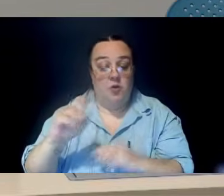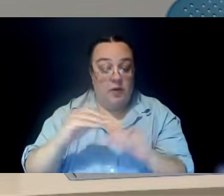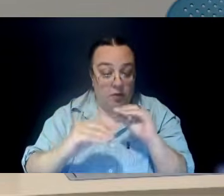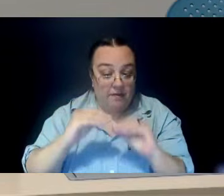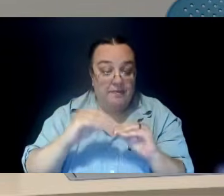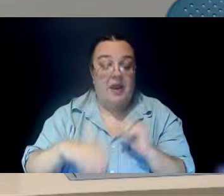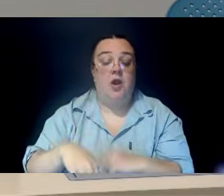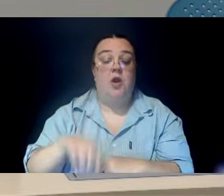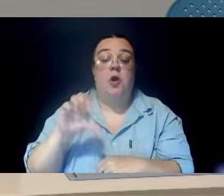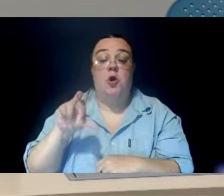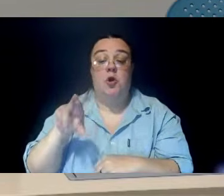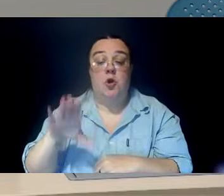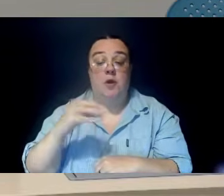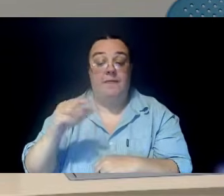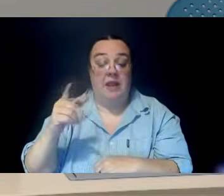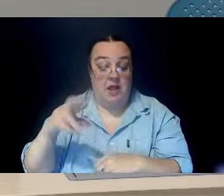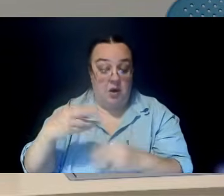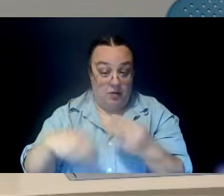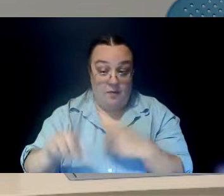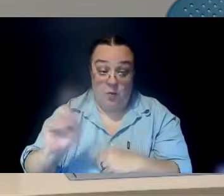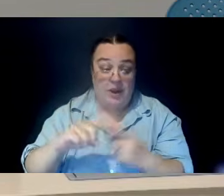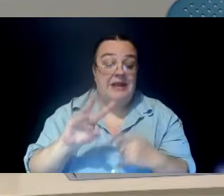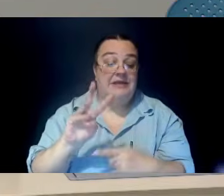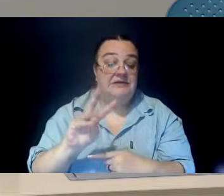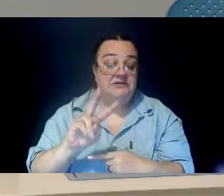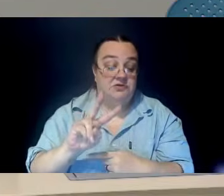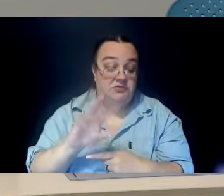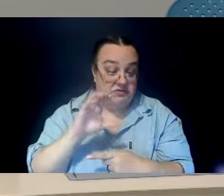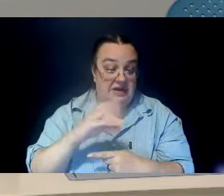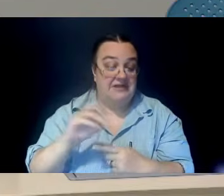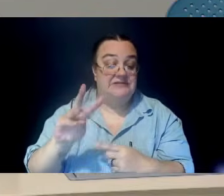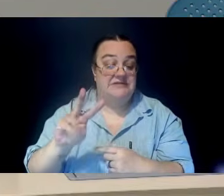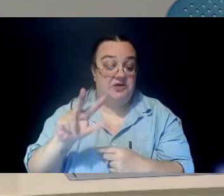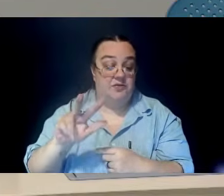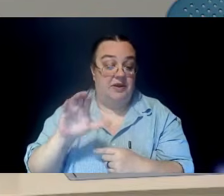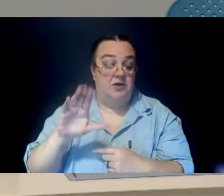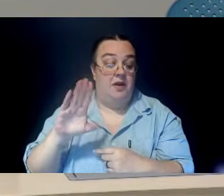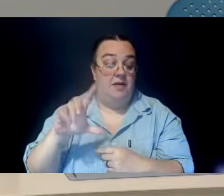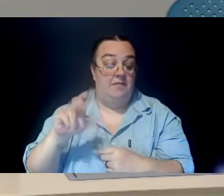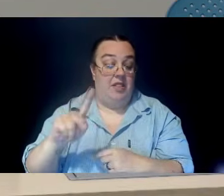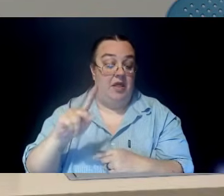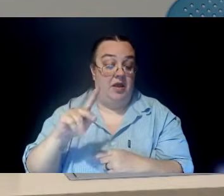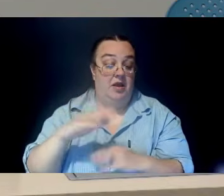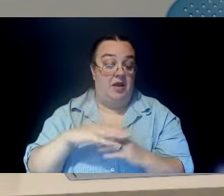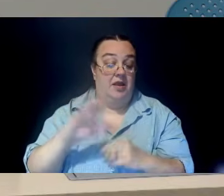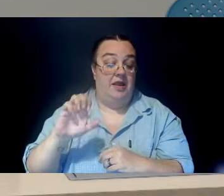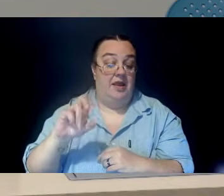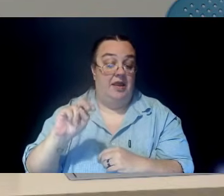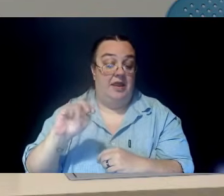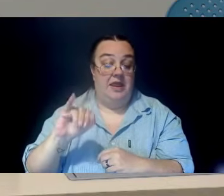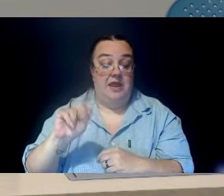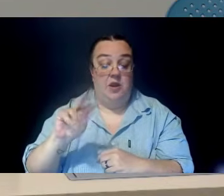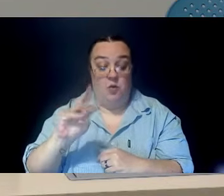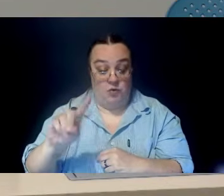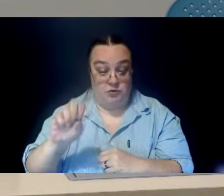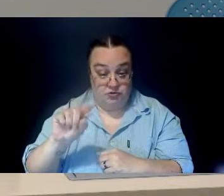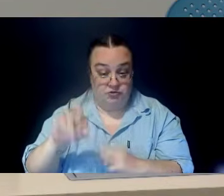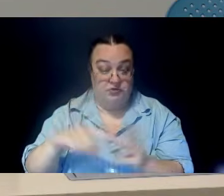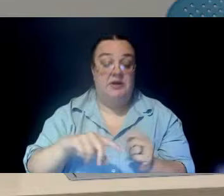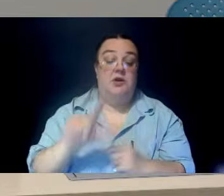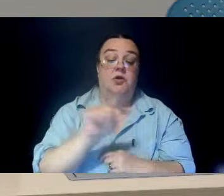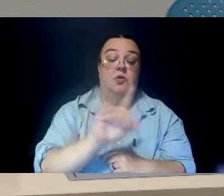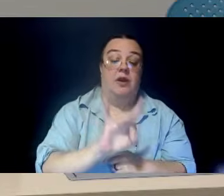following locations: 6200 and 6300 block of Inwood Street, 2800 to 3100 block